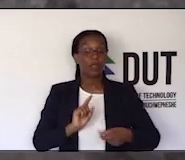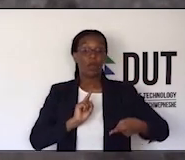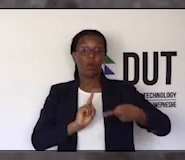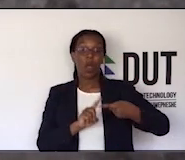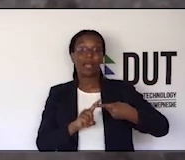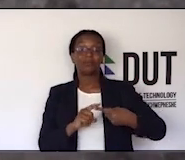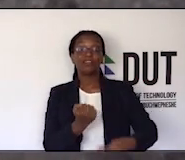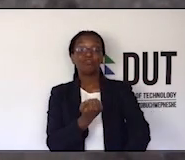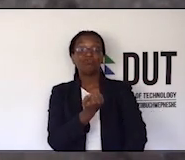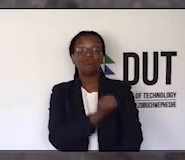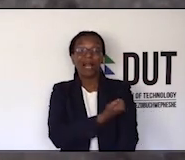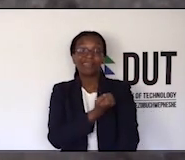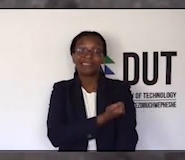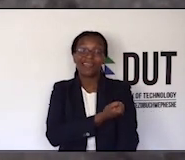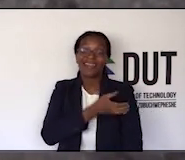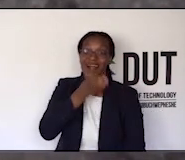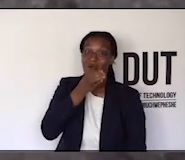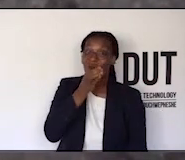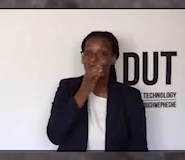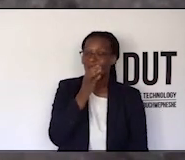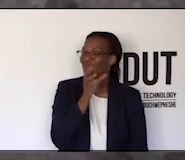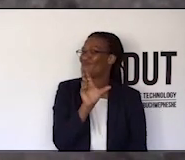Number one is drugs and alcohol.